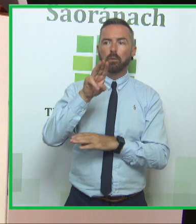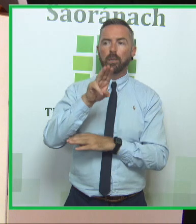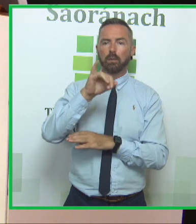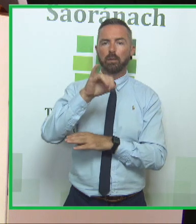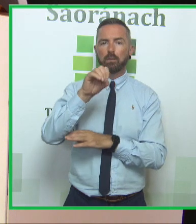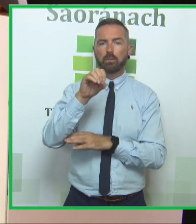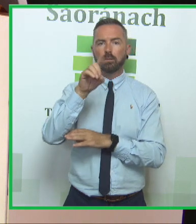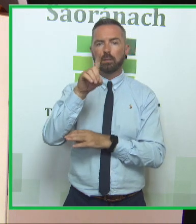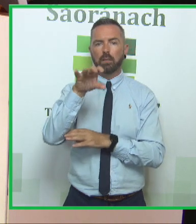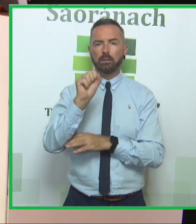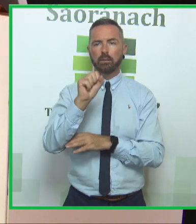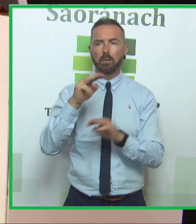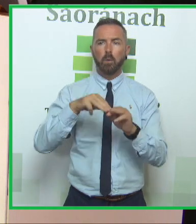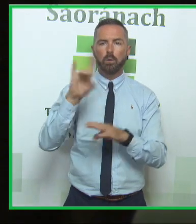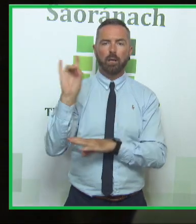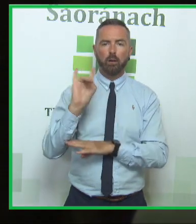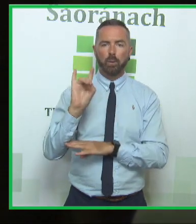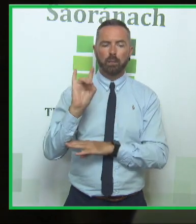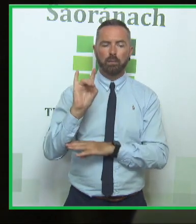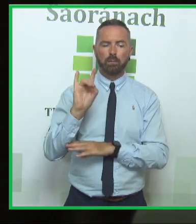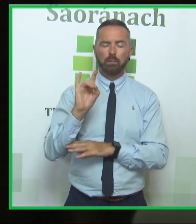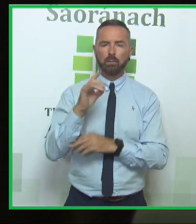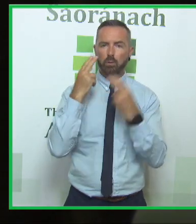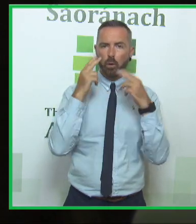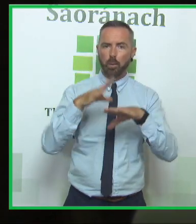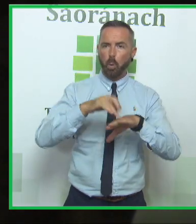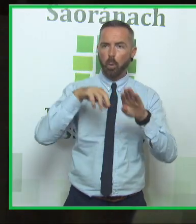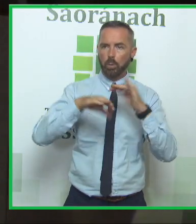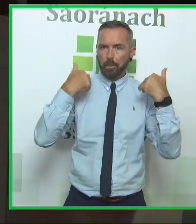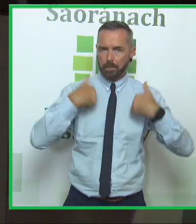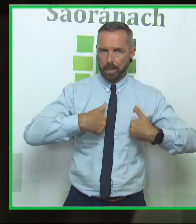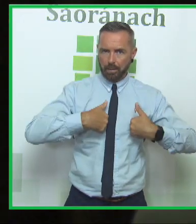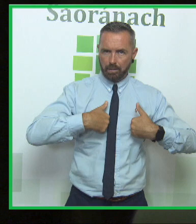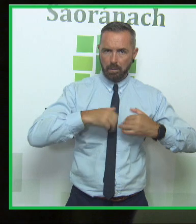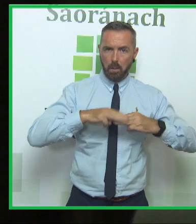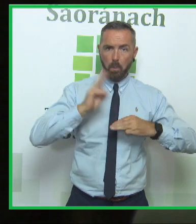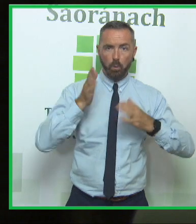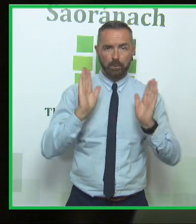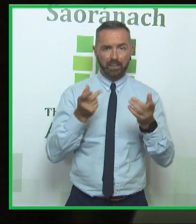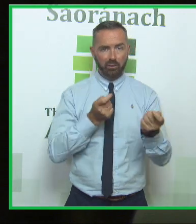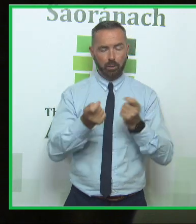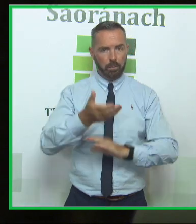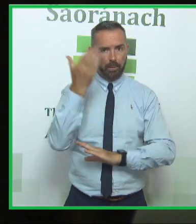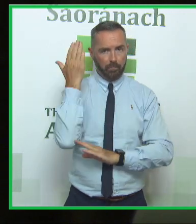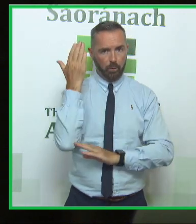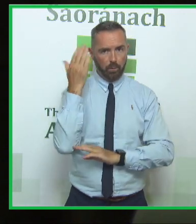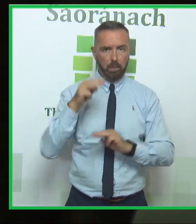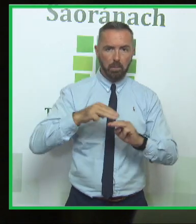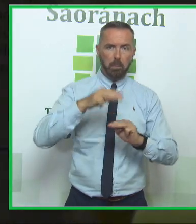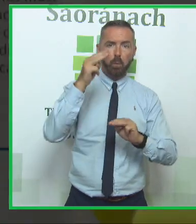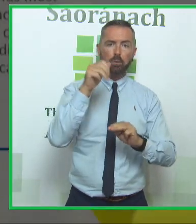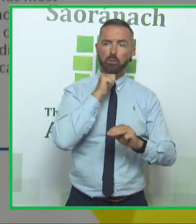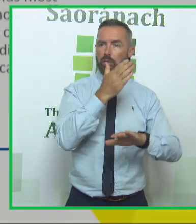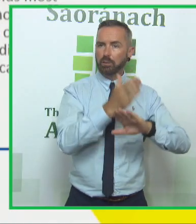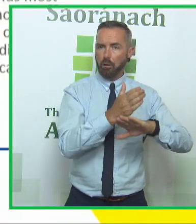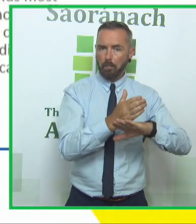was predominantly heroin, as I said earlier. The profile is typically older males. Most have been in drug treatment before. The majority were